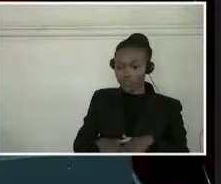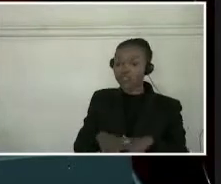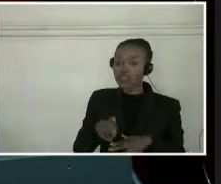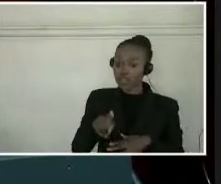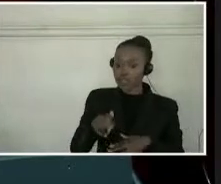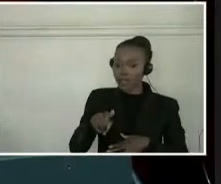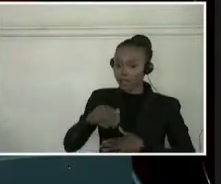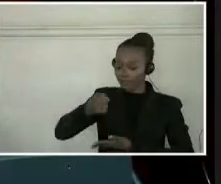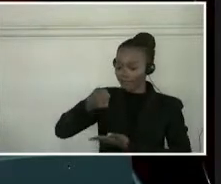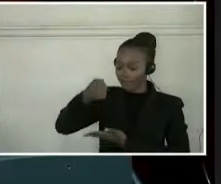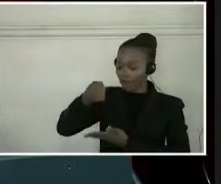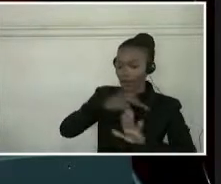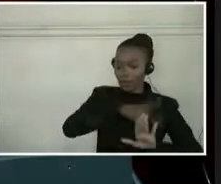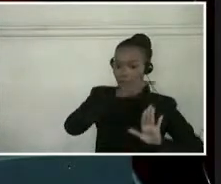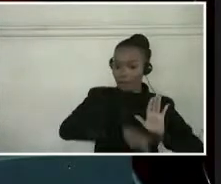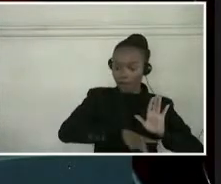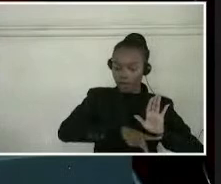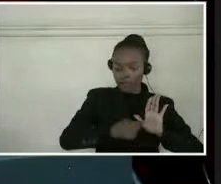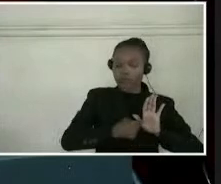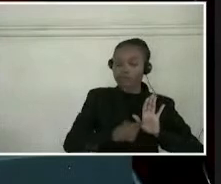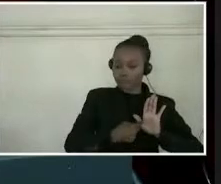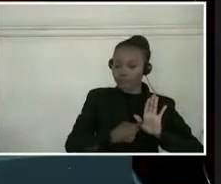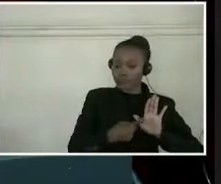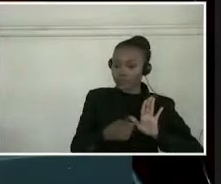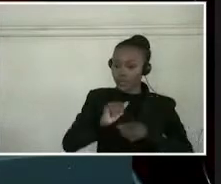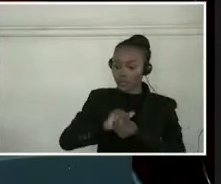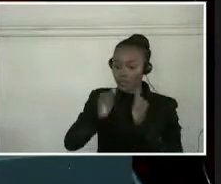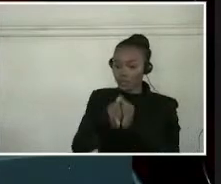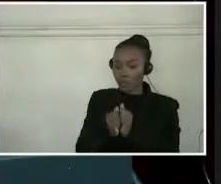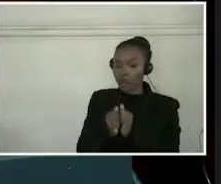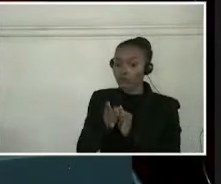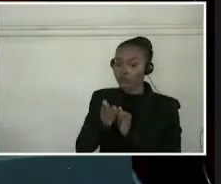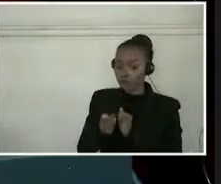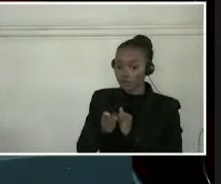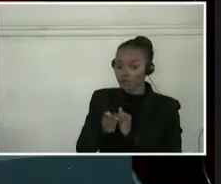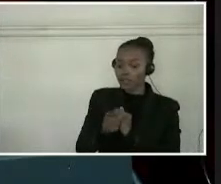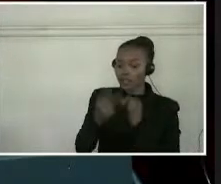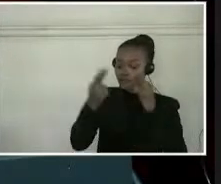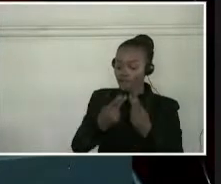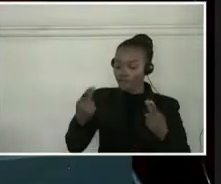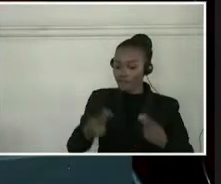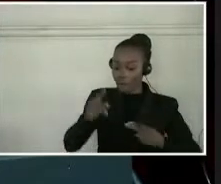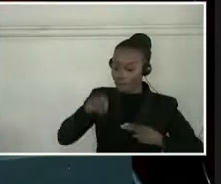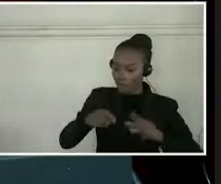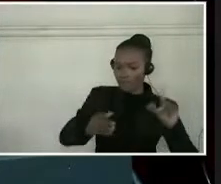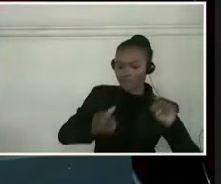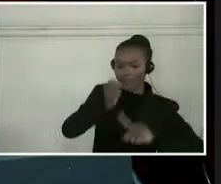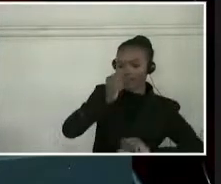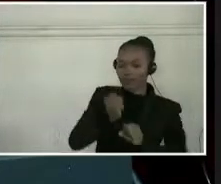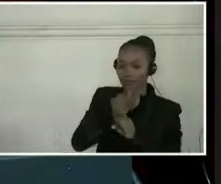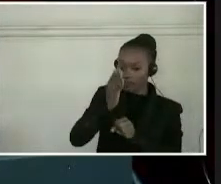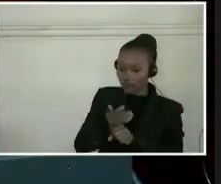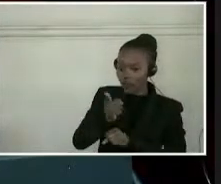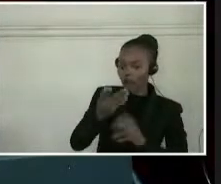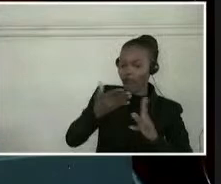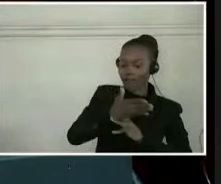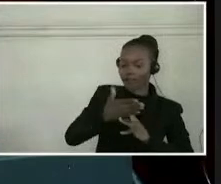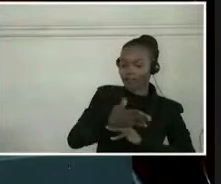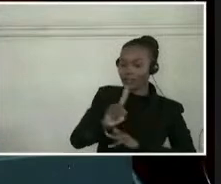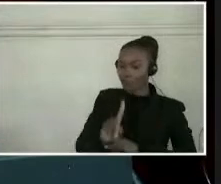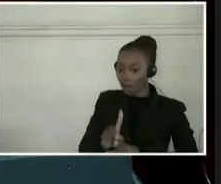transformation parameters that sport federation must achieve to access financial support from the